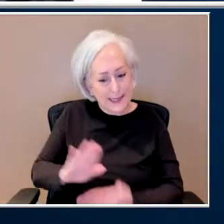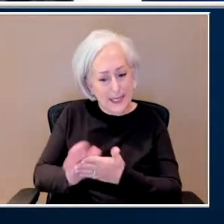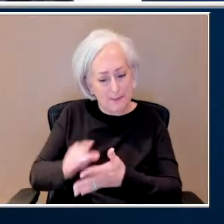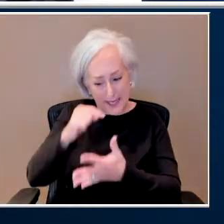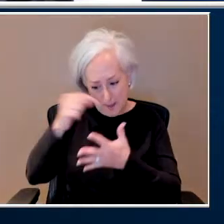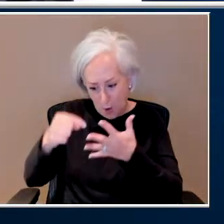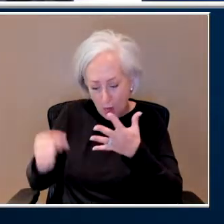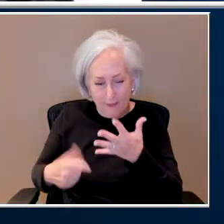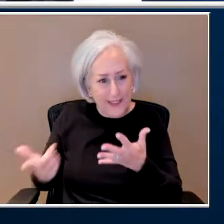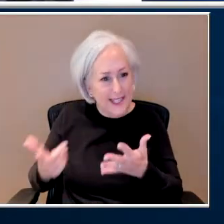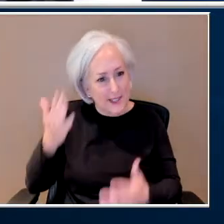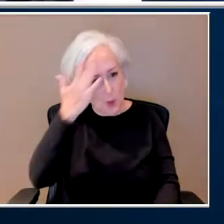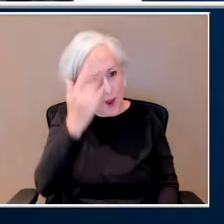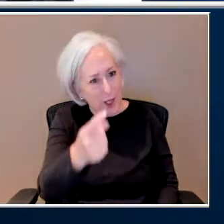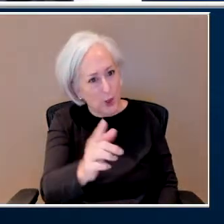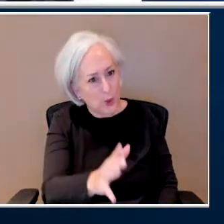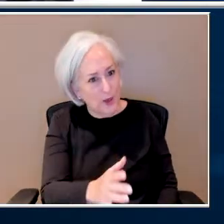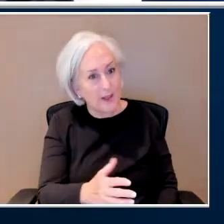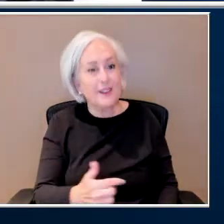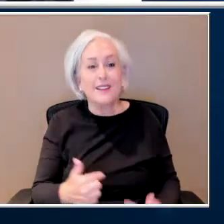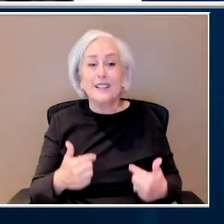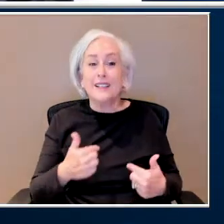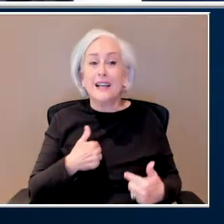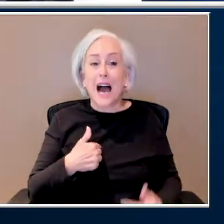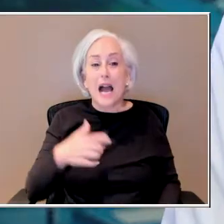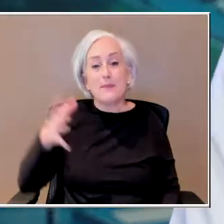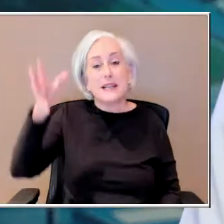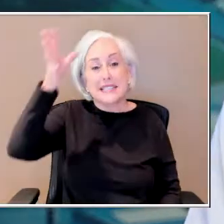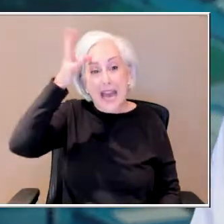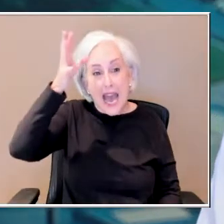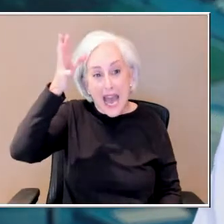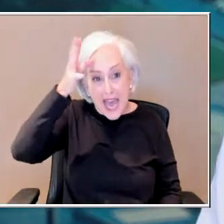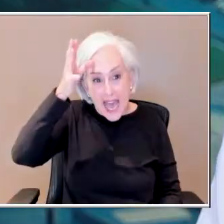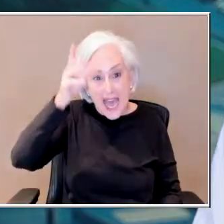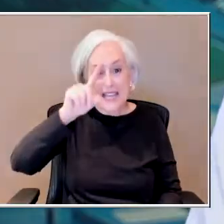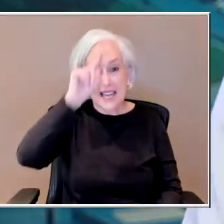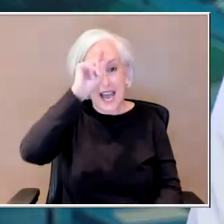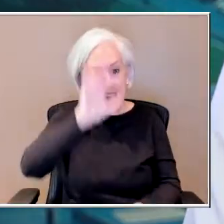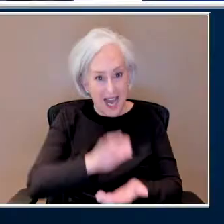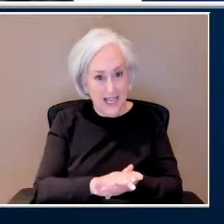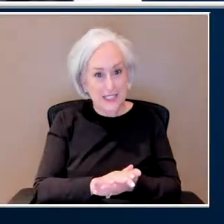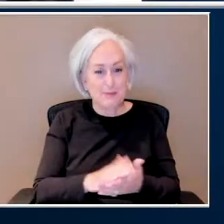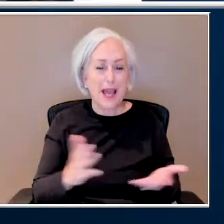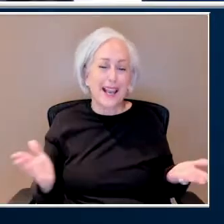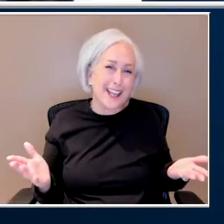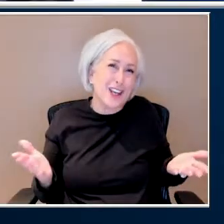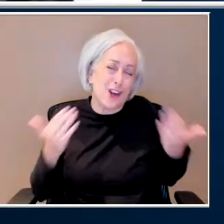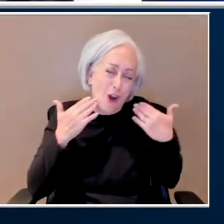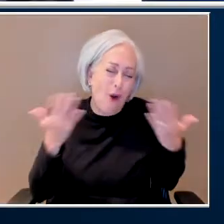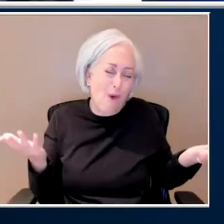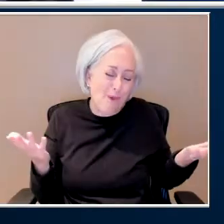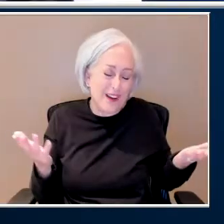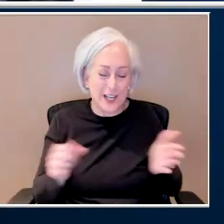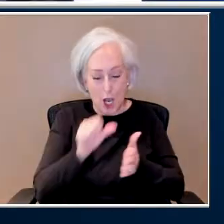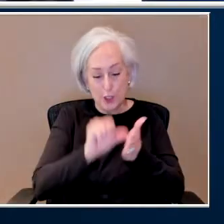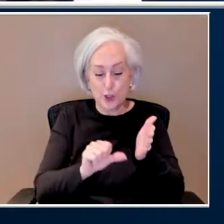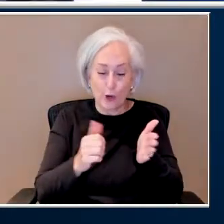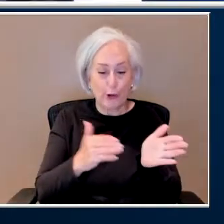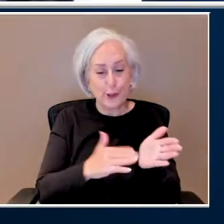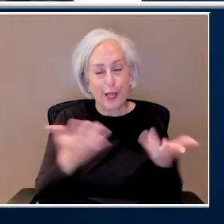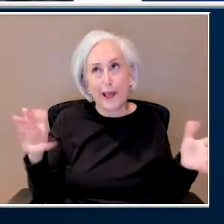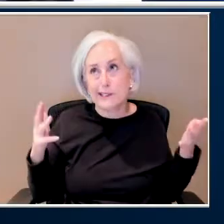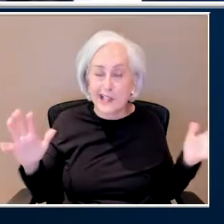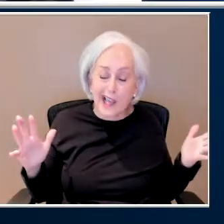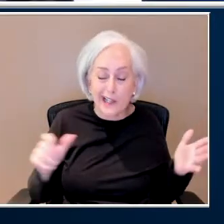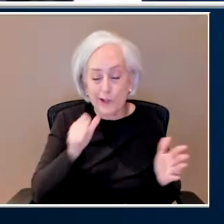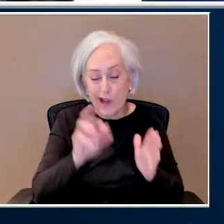I'm a father. I'm a husband. Okay, you you're know, these. Okay, I need you to start a things. bigger list. Okay, you're just a surgeon, and you're Not just an the chief medical officer. You're not an astronaut. Well, maybe